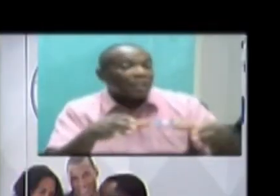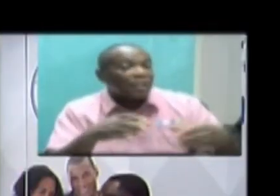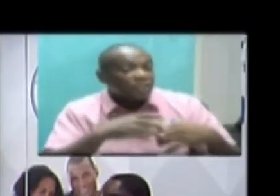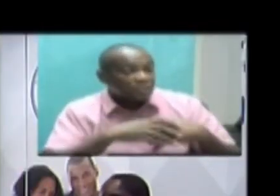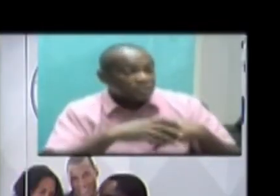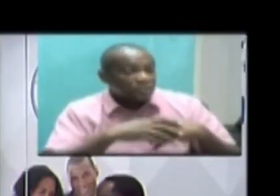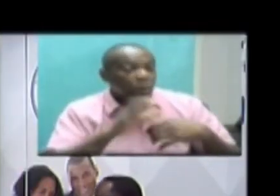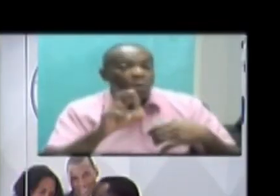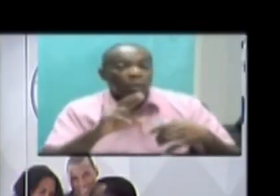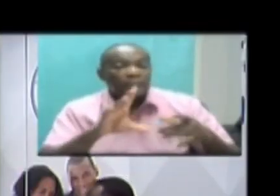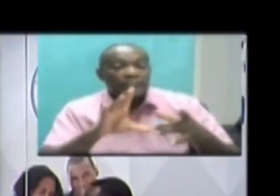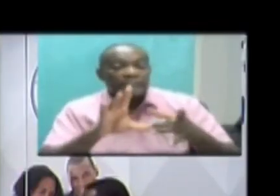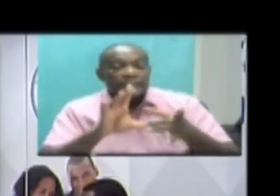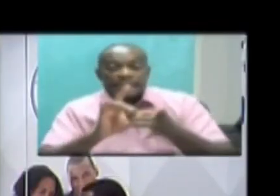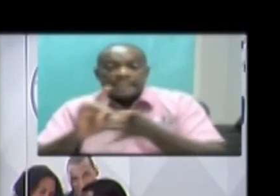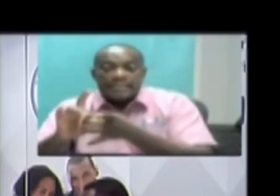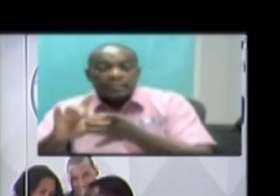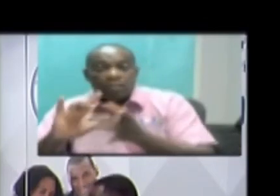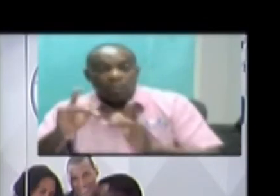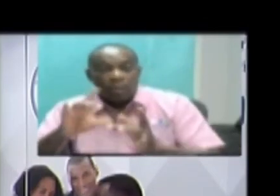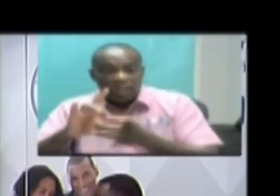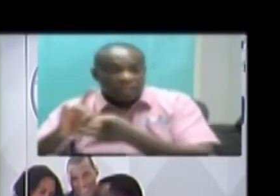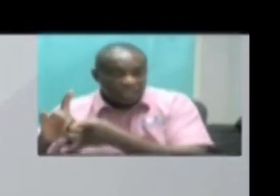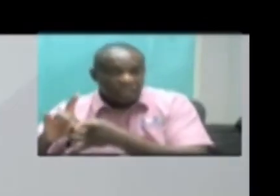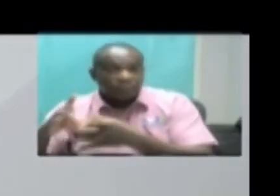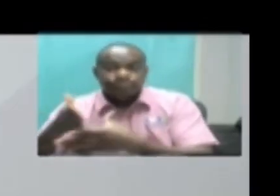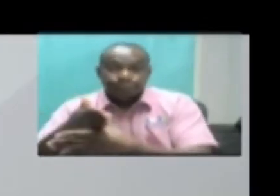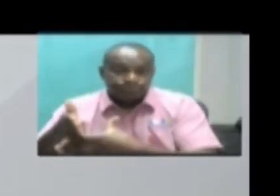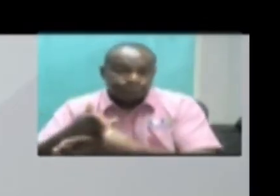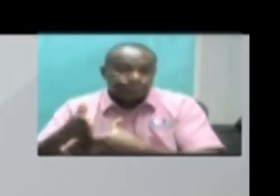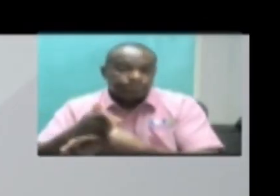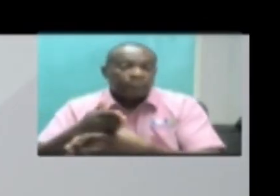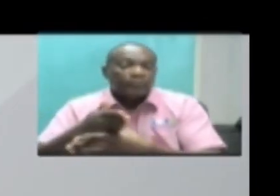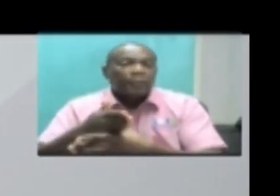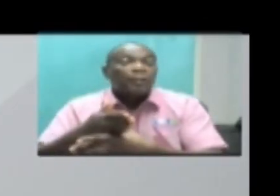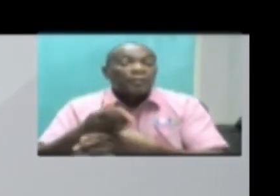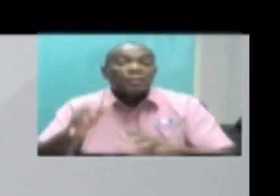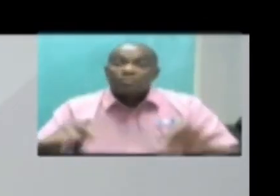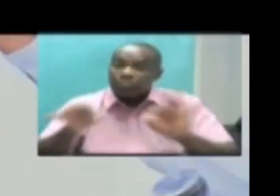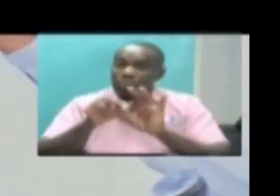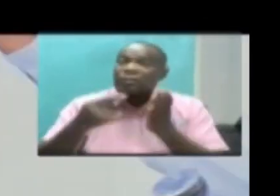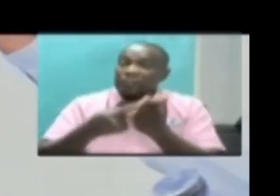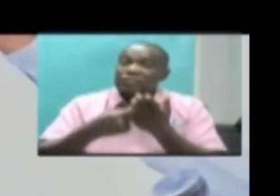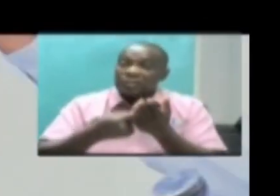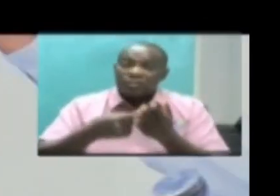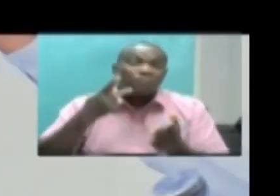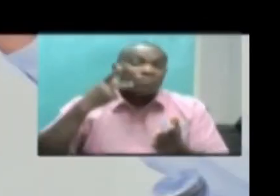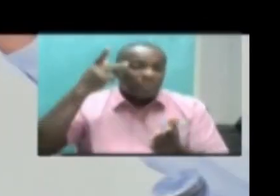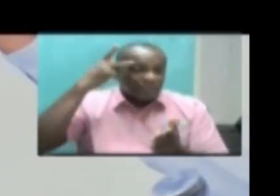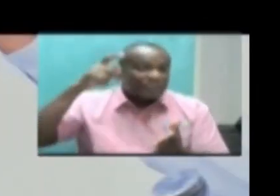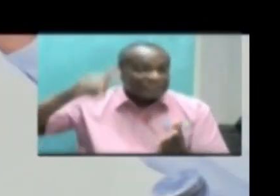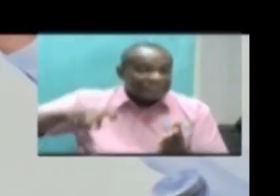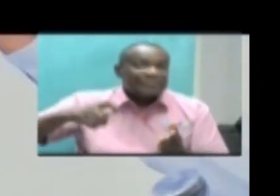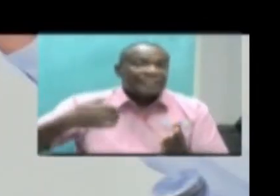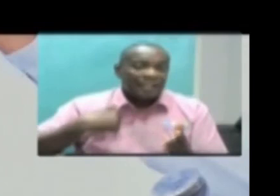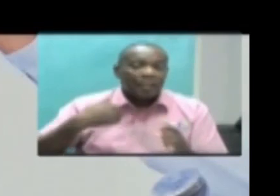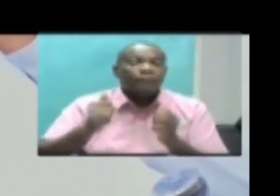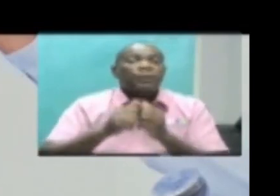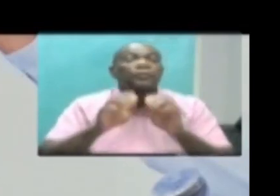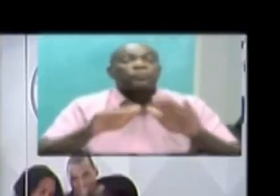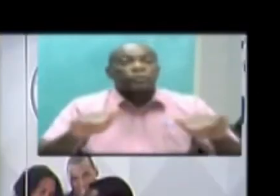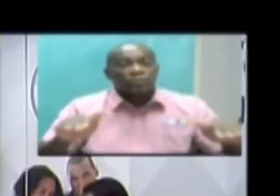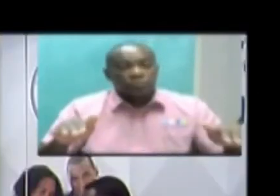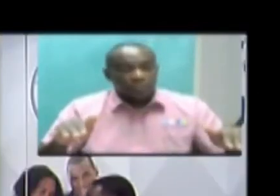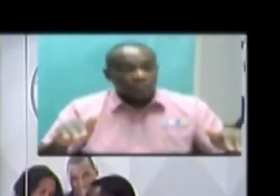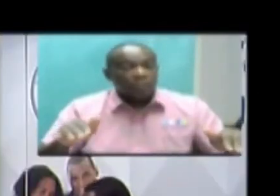parents to have that discussion with their children. And this is not necessarily the parent who called, but no, it could be the classmates within the